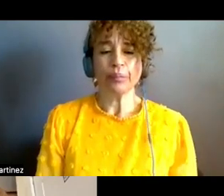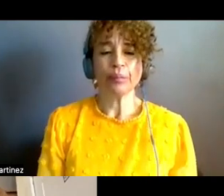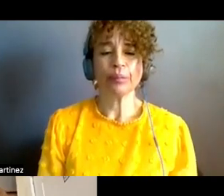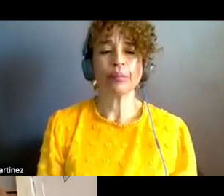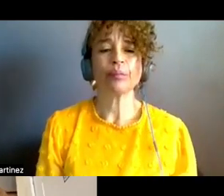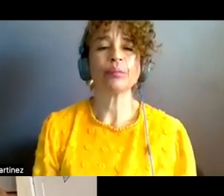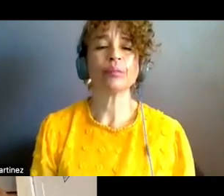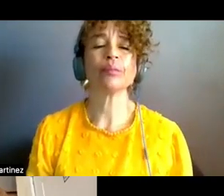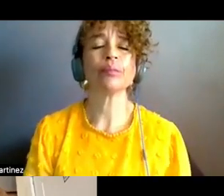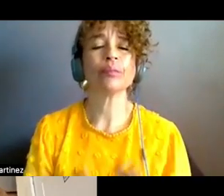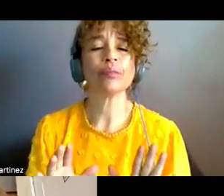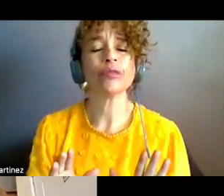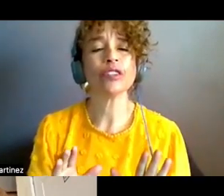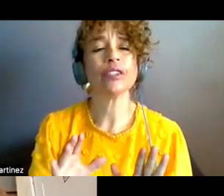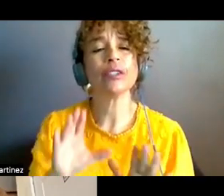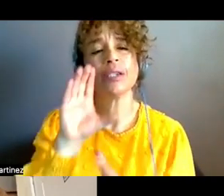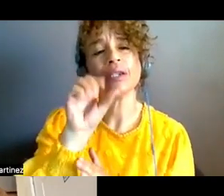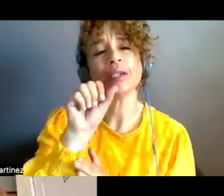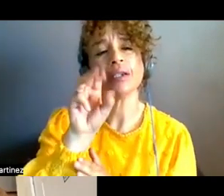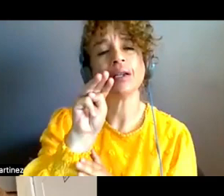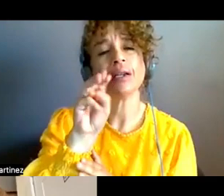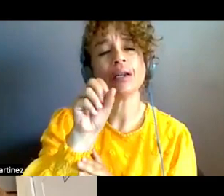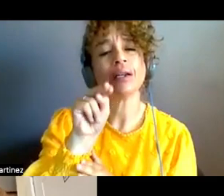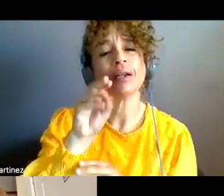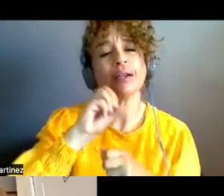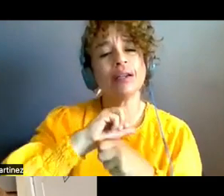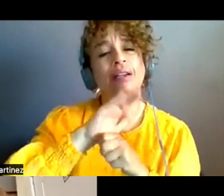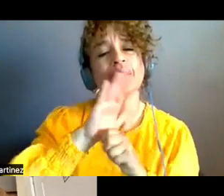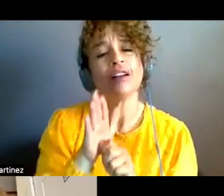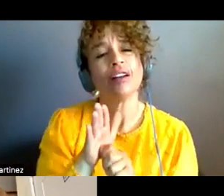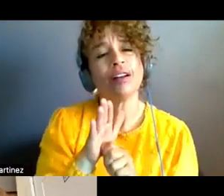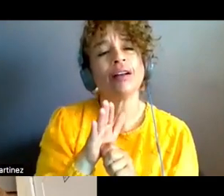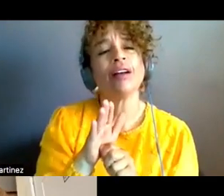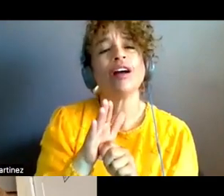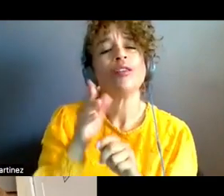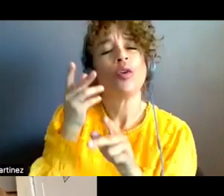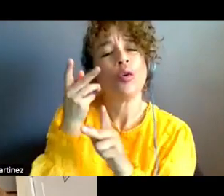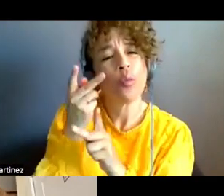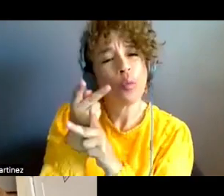So we're kind of coming out of the pandemic, though we still have to be careful.